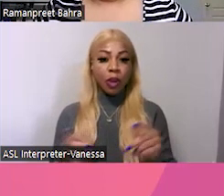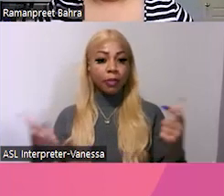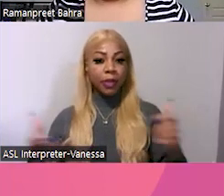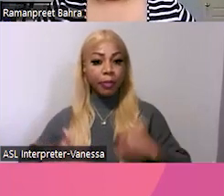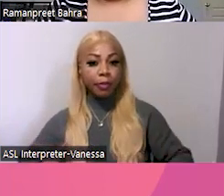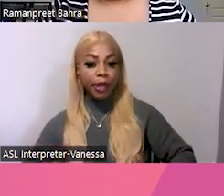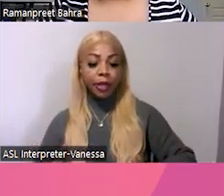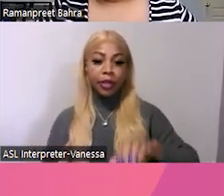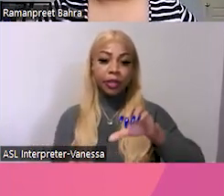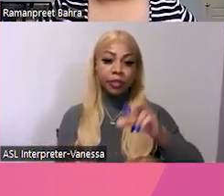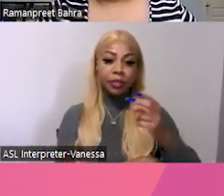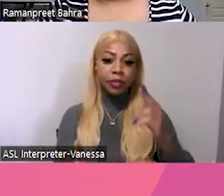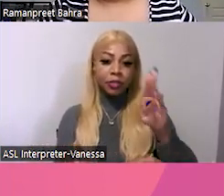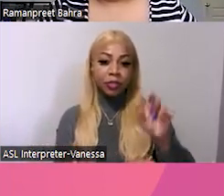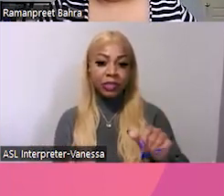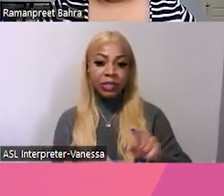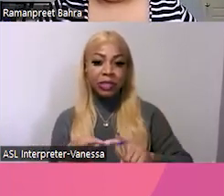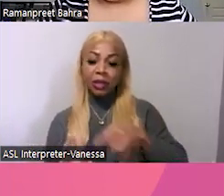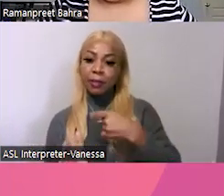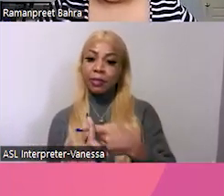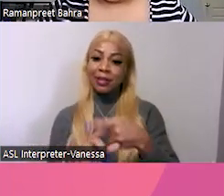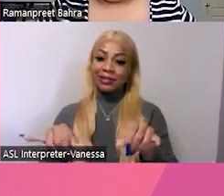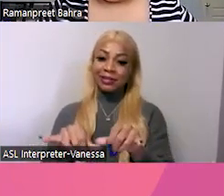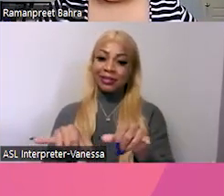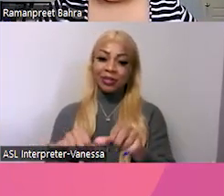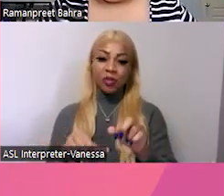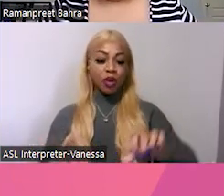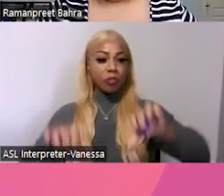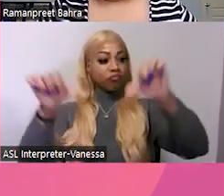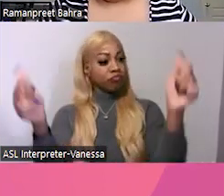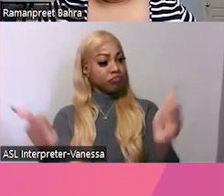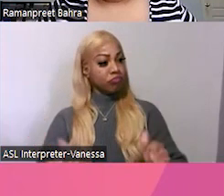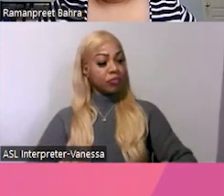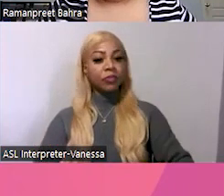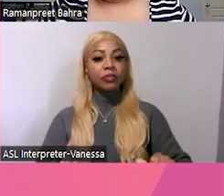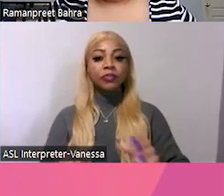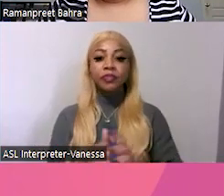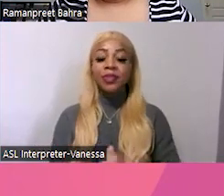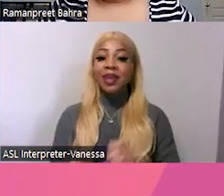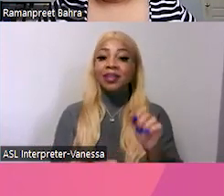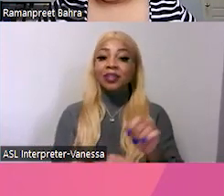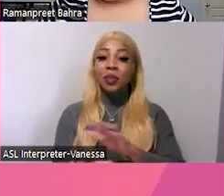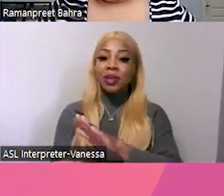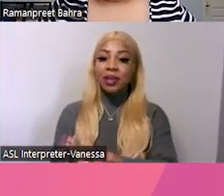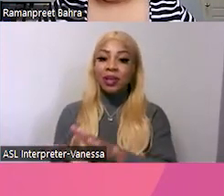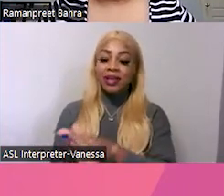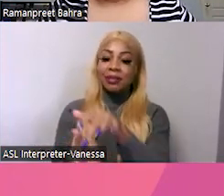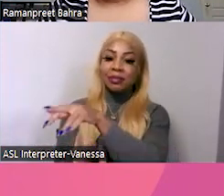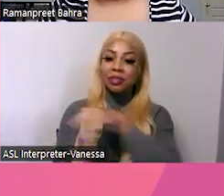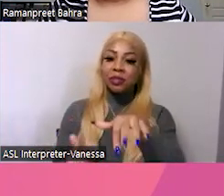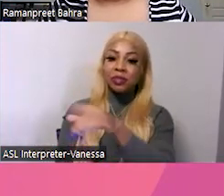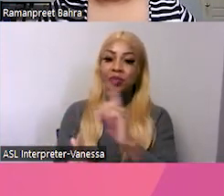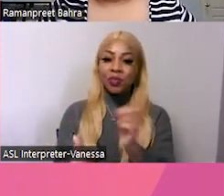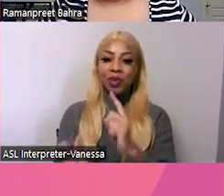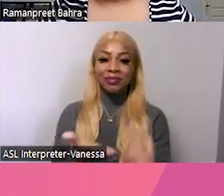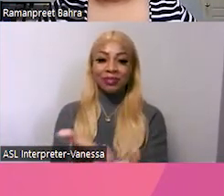or plus size or curvy, at least in the academic settings that we discuss this work. And personally, in my own fat life,